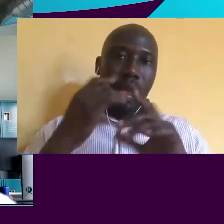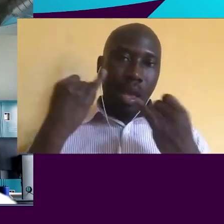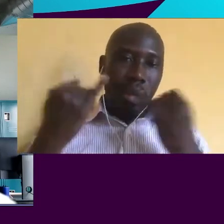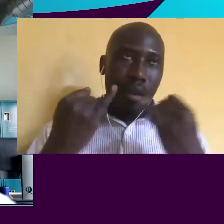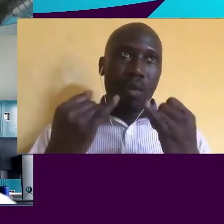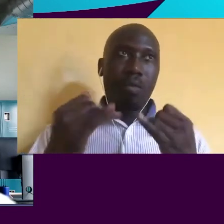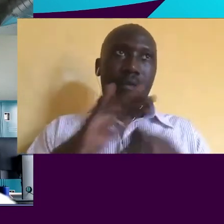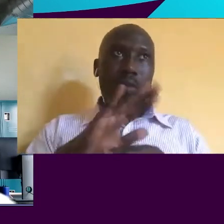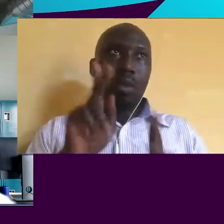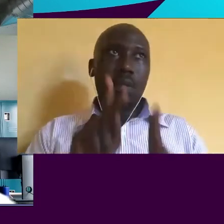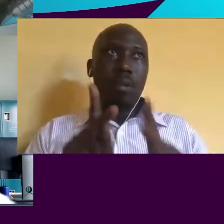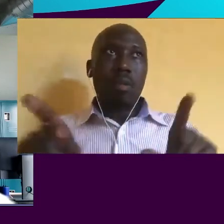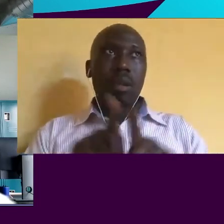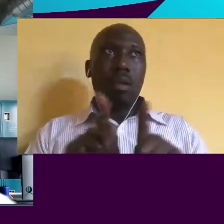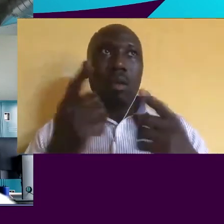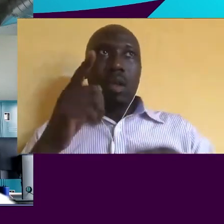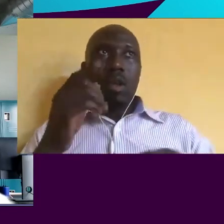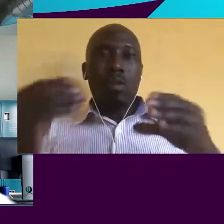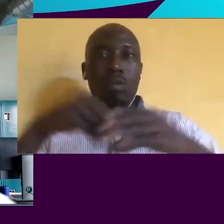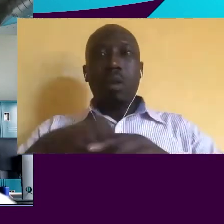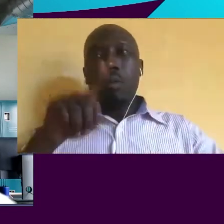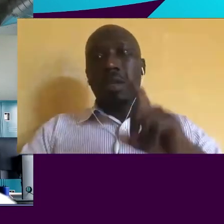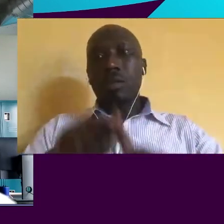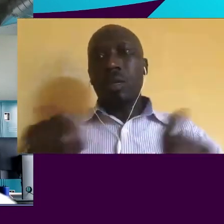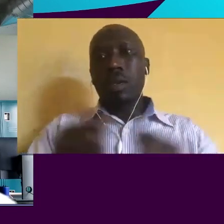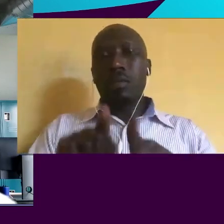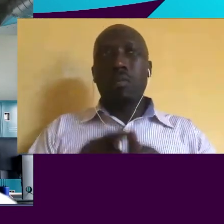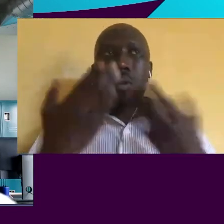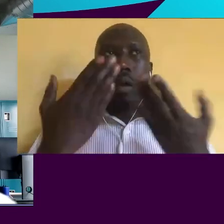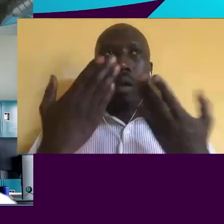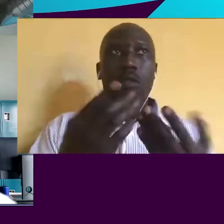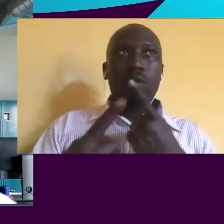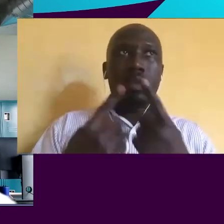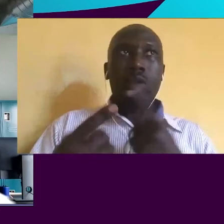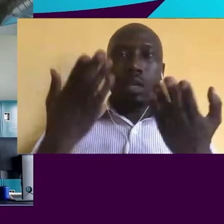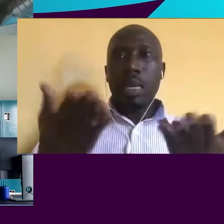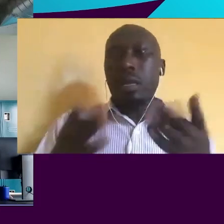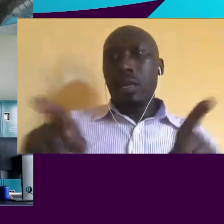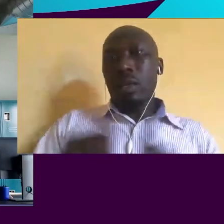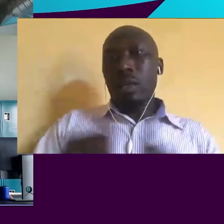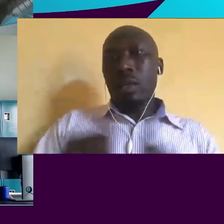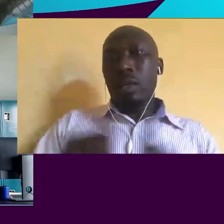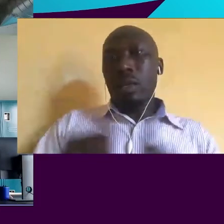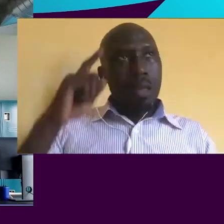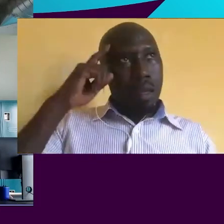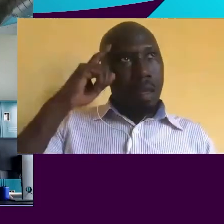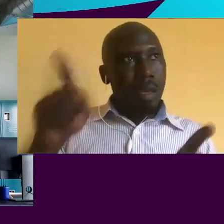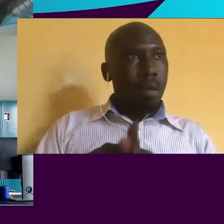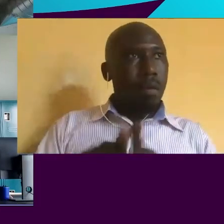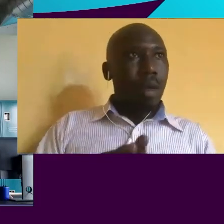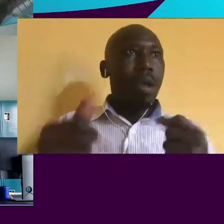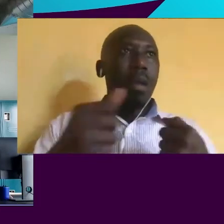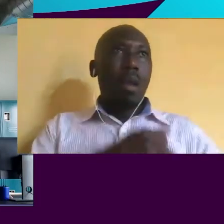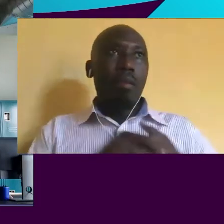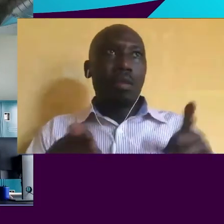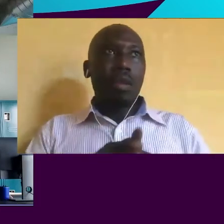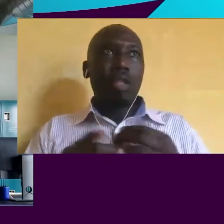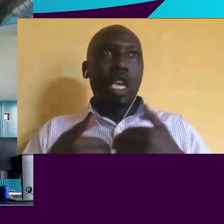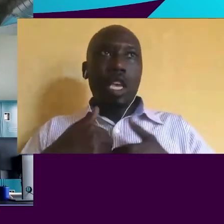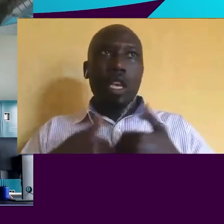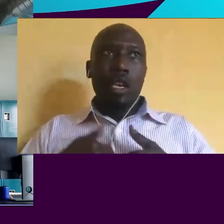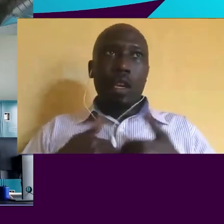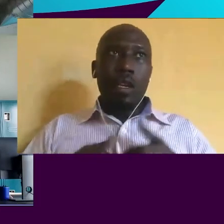various participants that have spoken here. And I think I really like the passion that